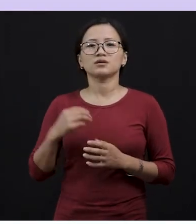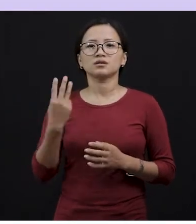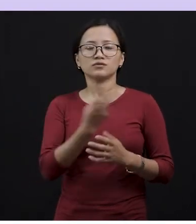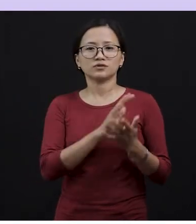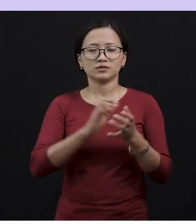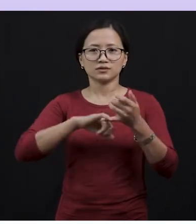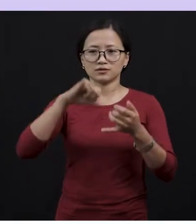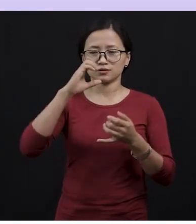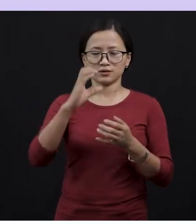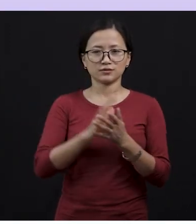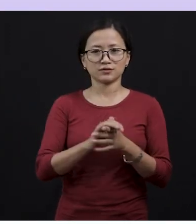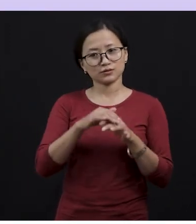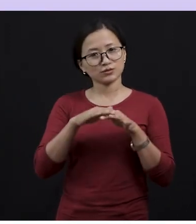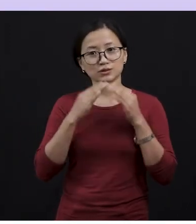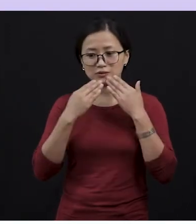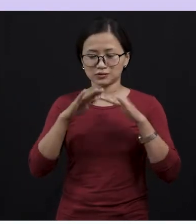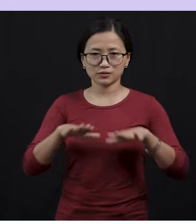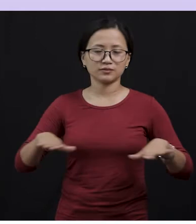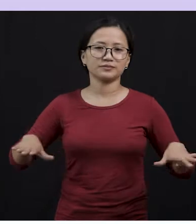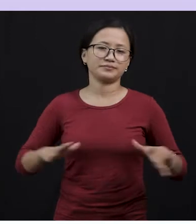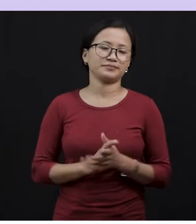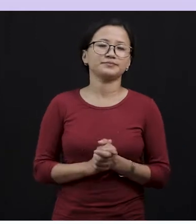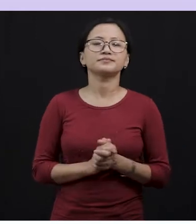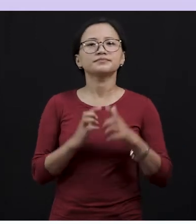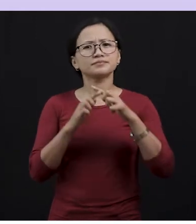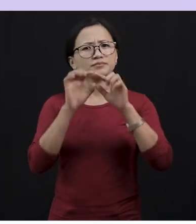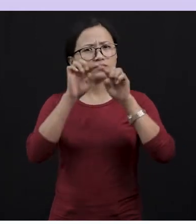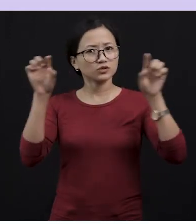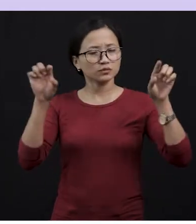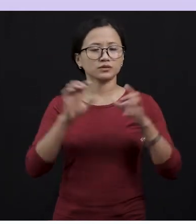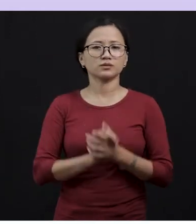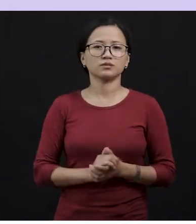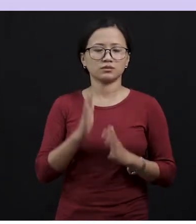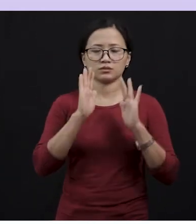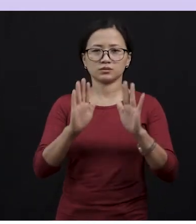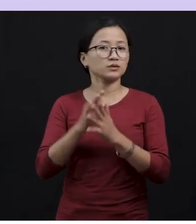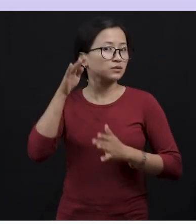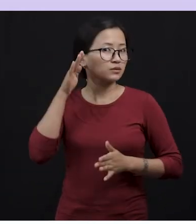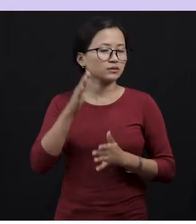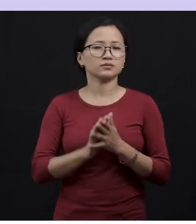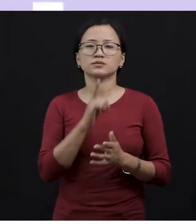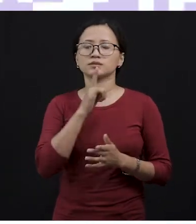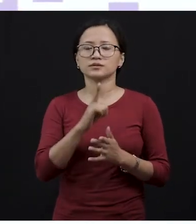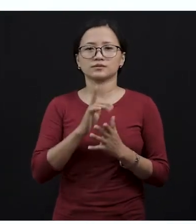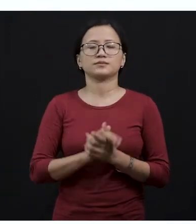for science students, okay? This is a very important topic. So I hope that you listen